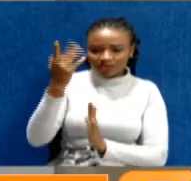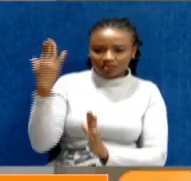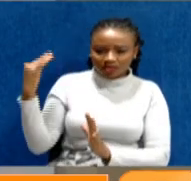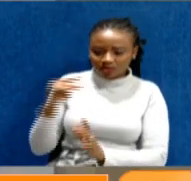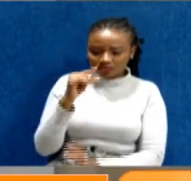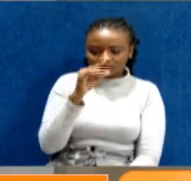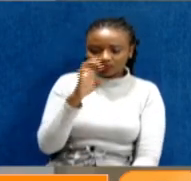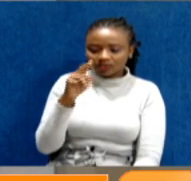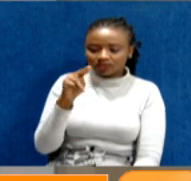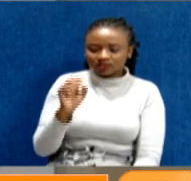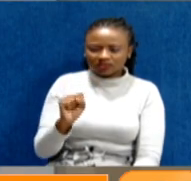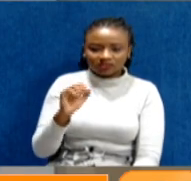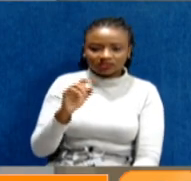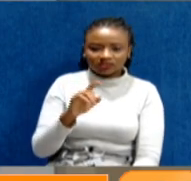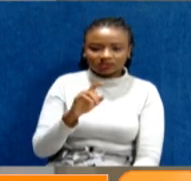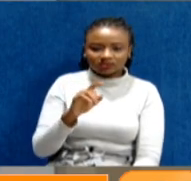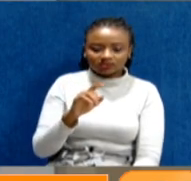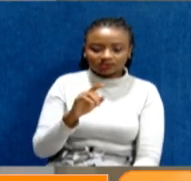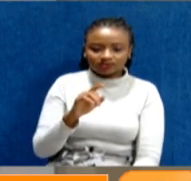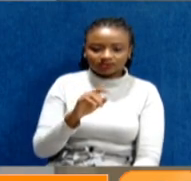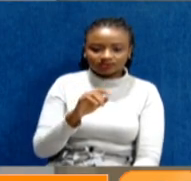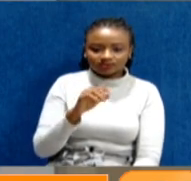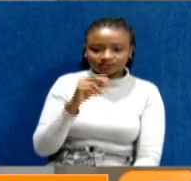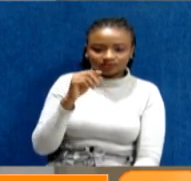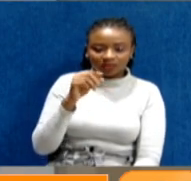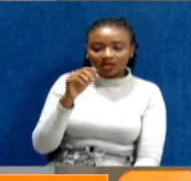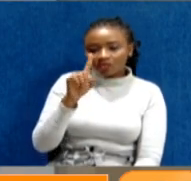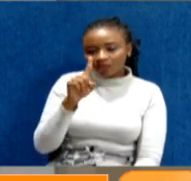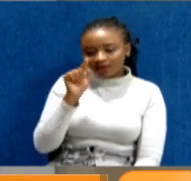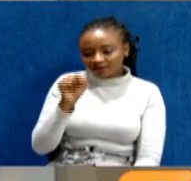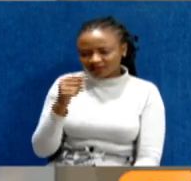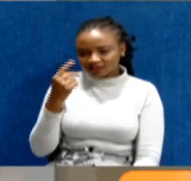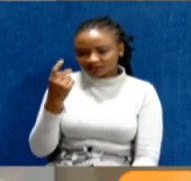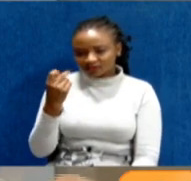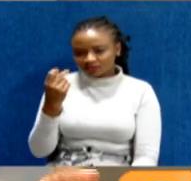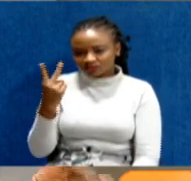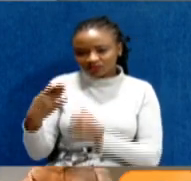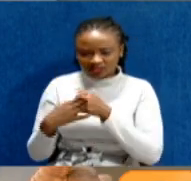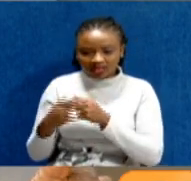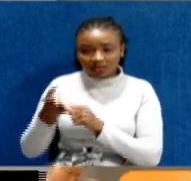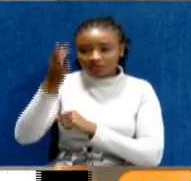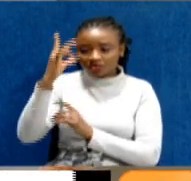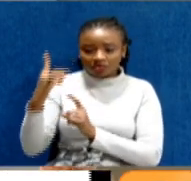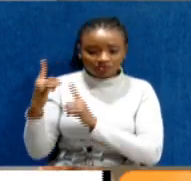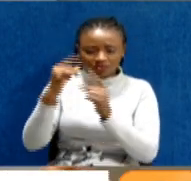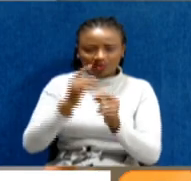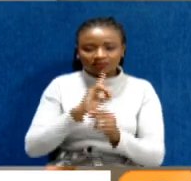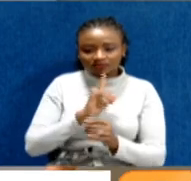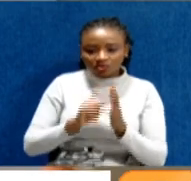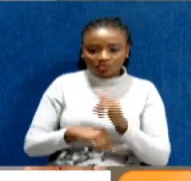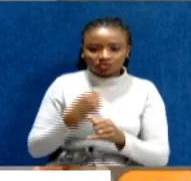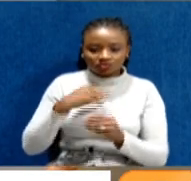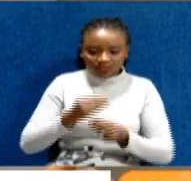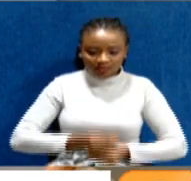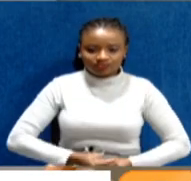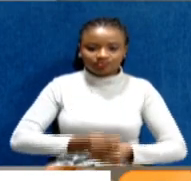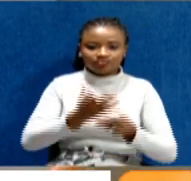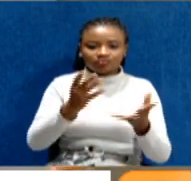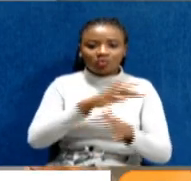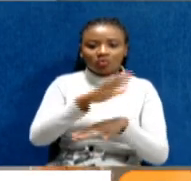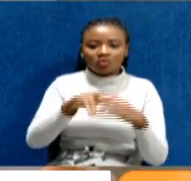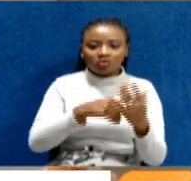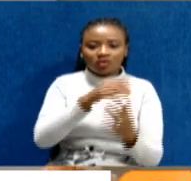Genesis 1, verse 29. God said that I will give them all seed-producing